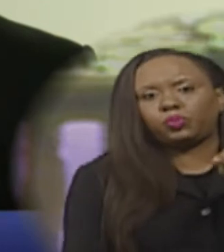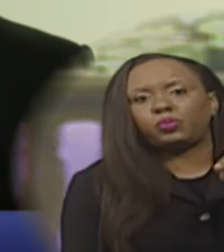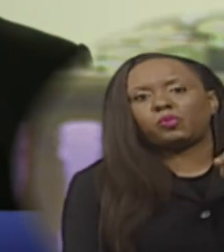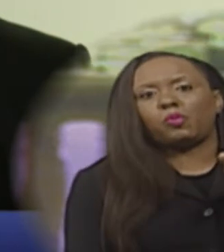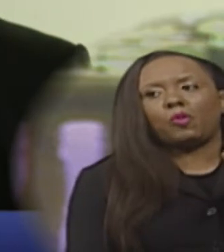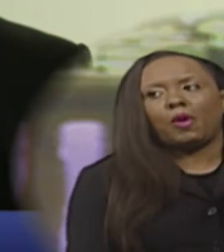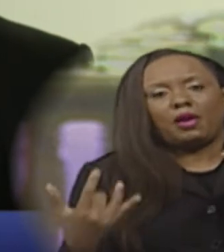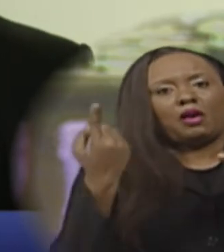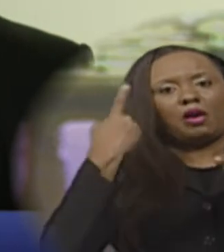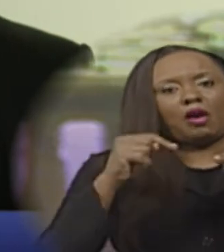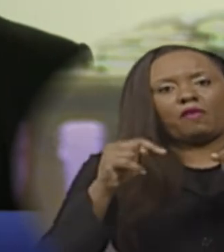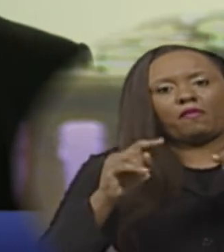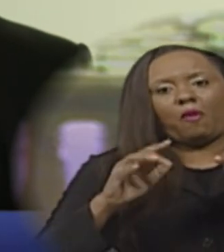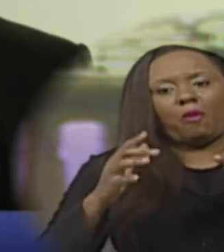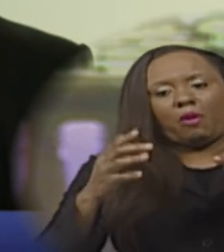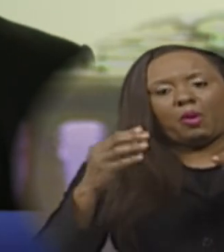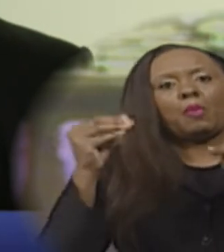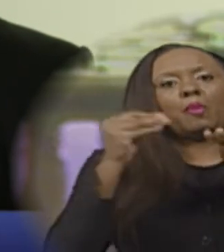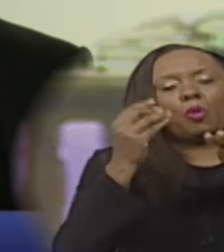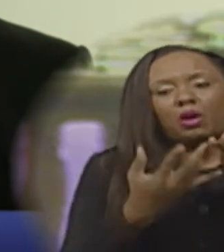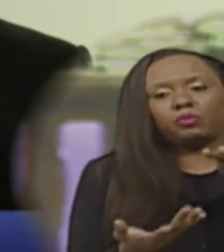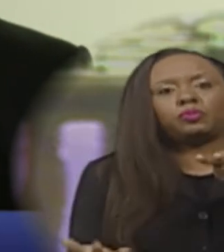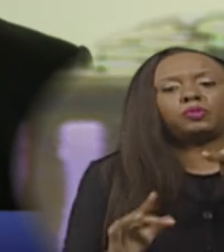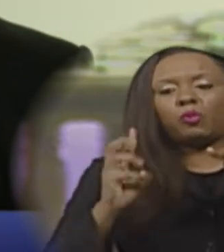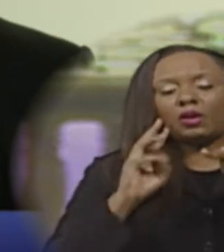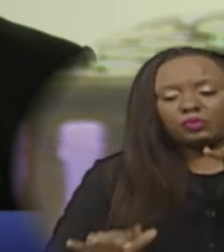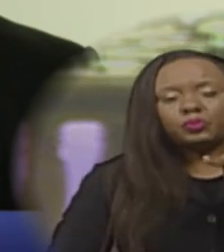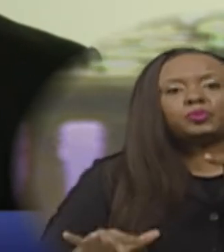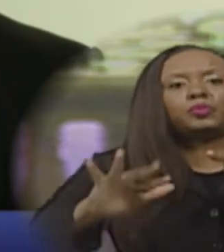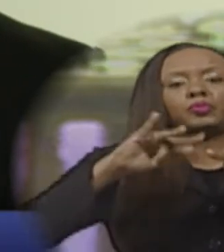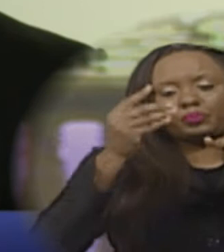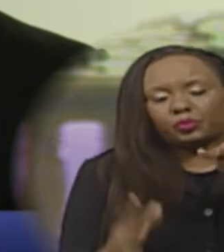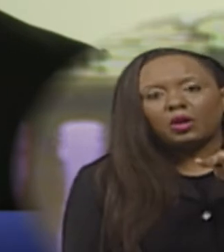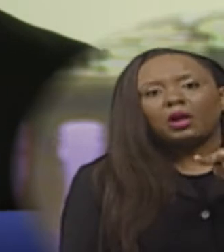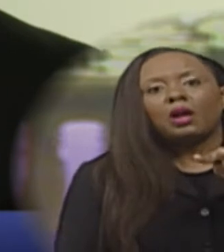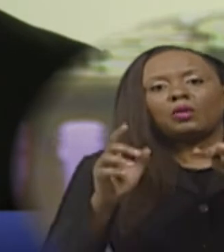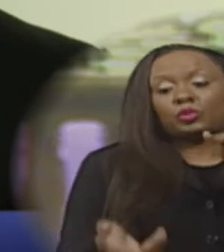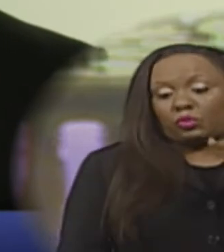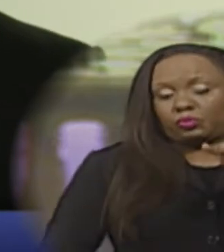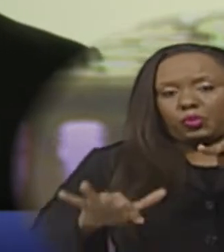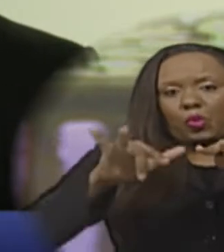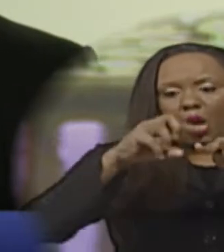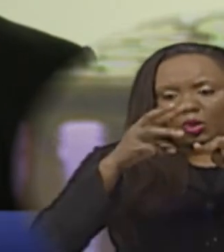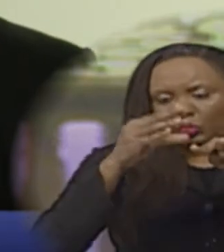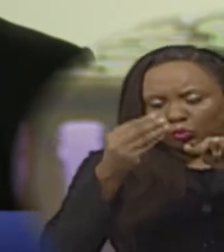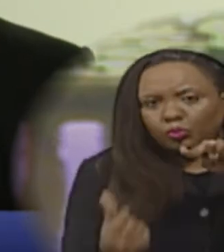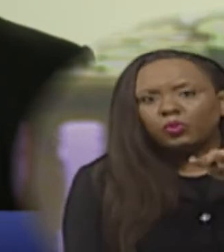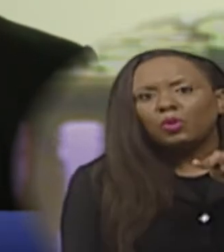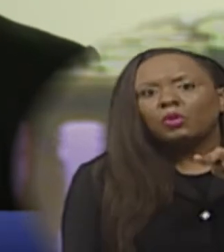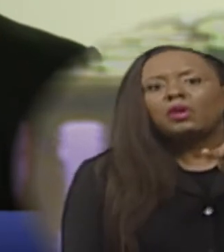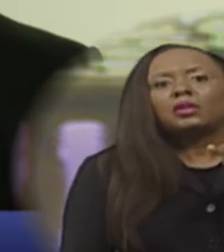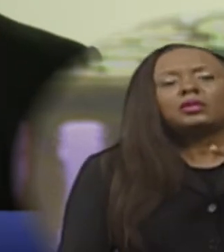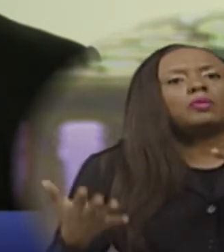that we typically use. Tanker number 2 is currently in operation. Tanker number 1, we're completing the dislodging of that, so we'll have that extra